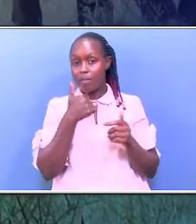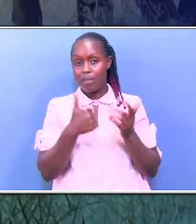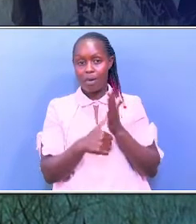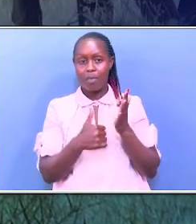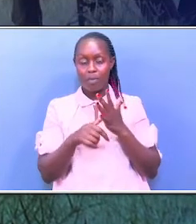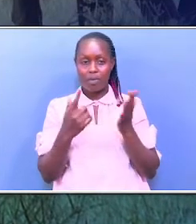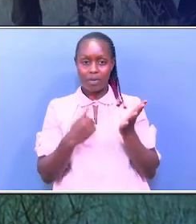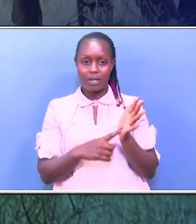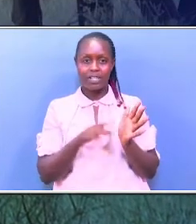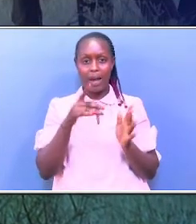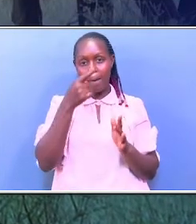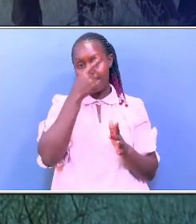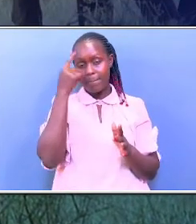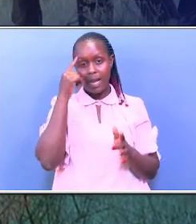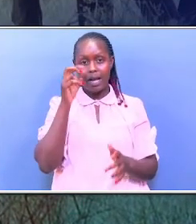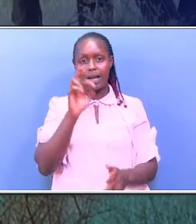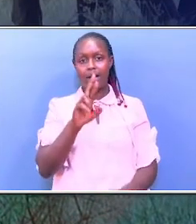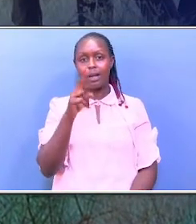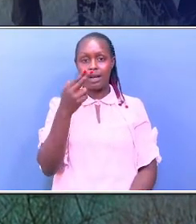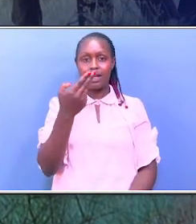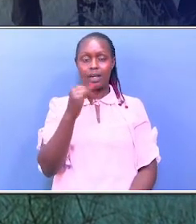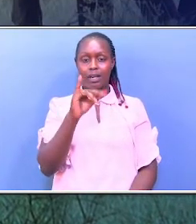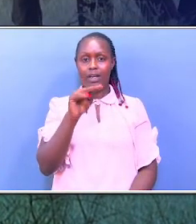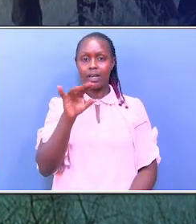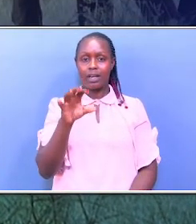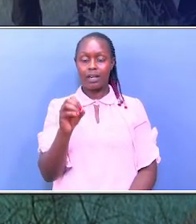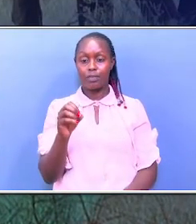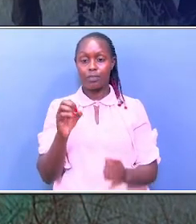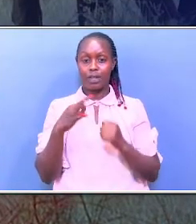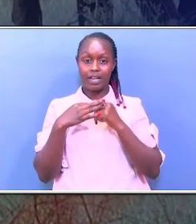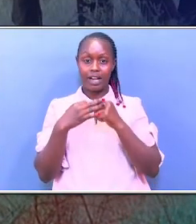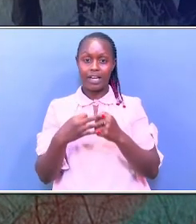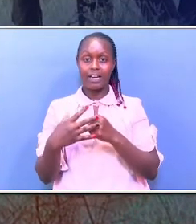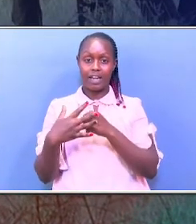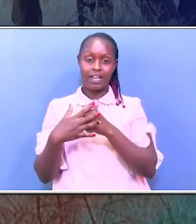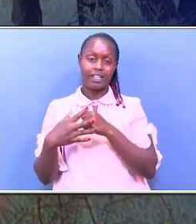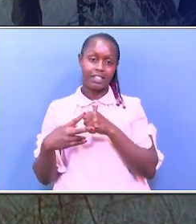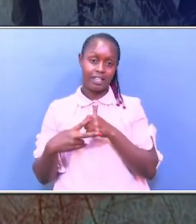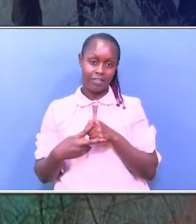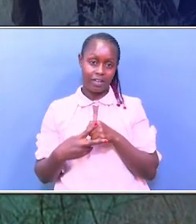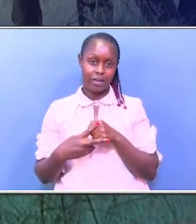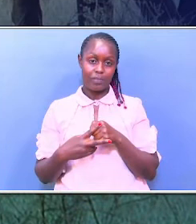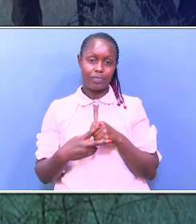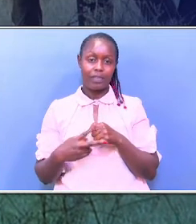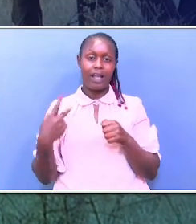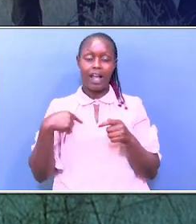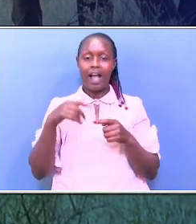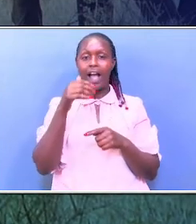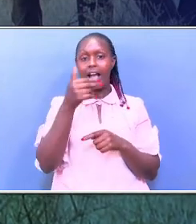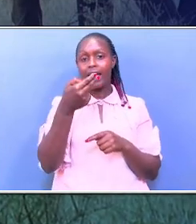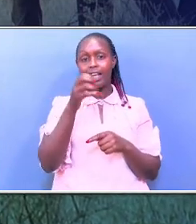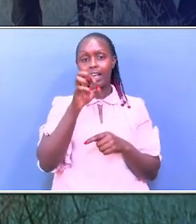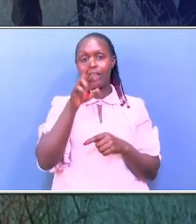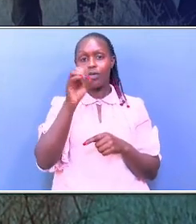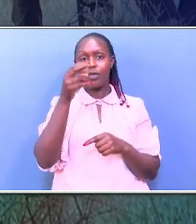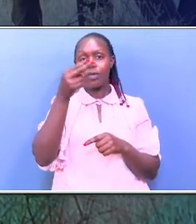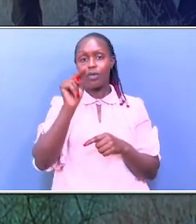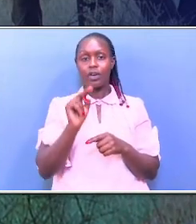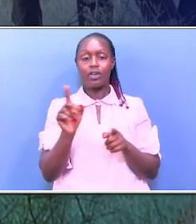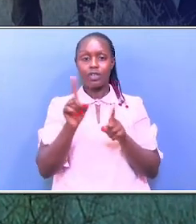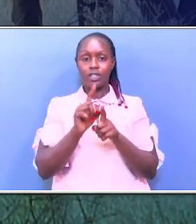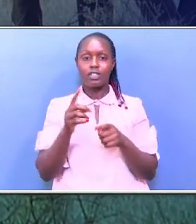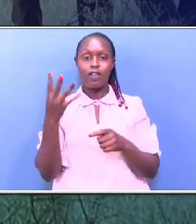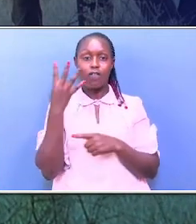rhino, which are 897 only, Hirola of the antelope family, totaling